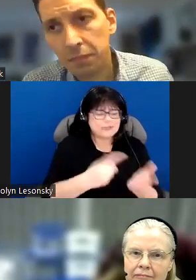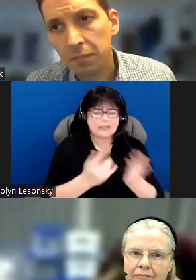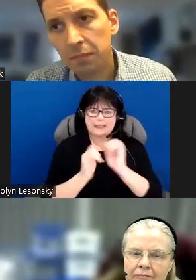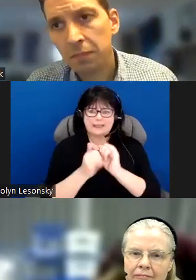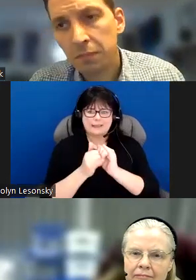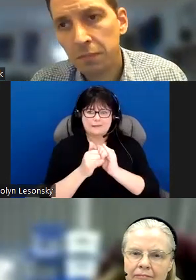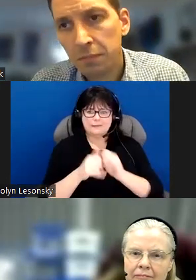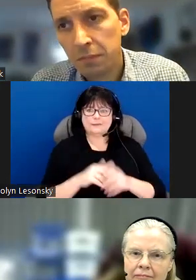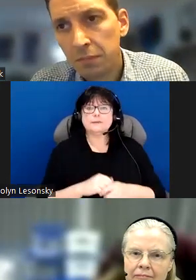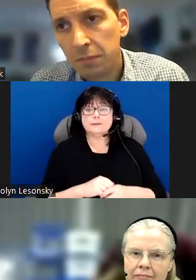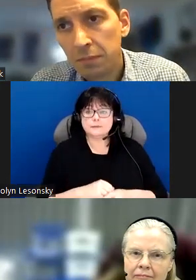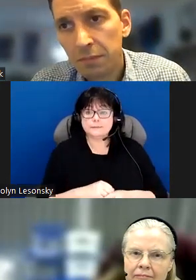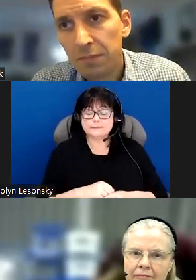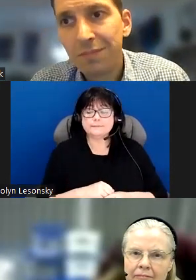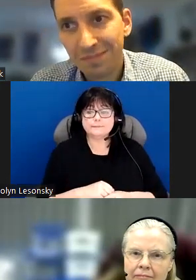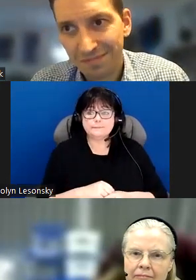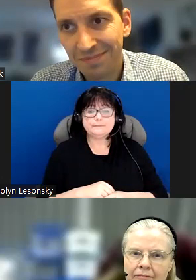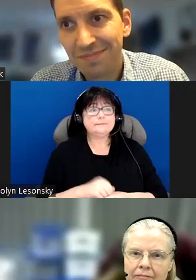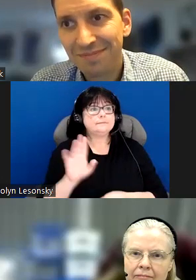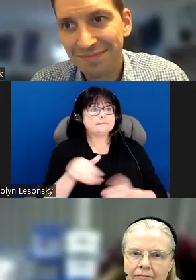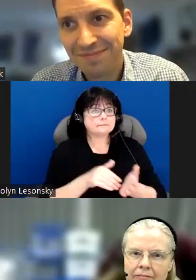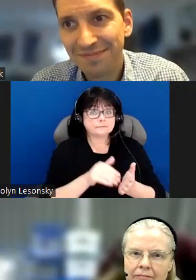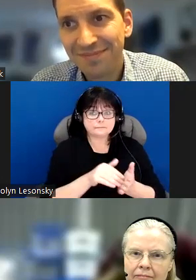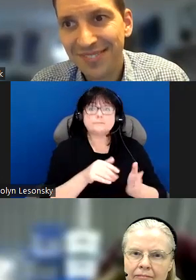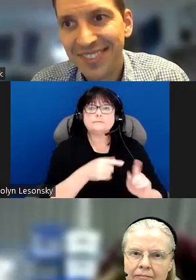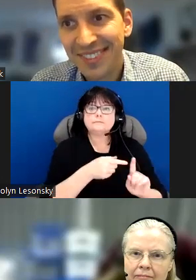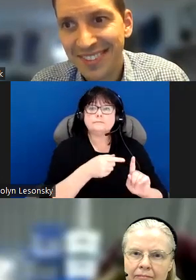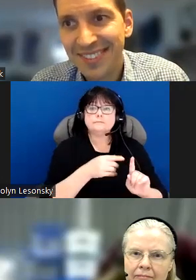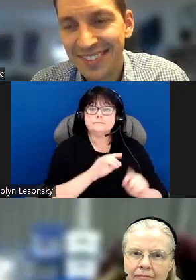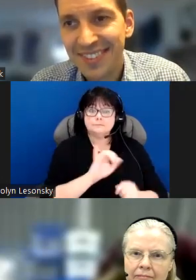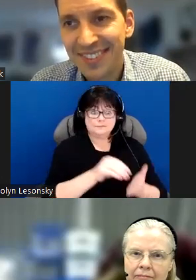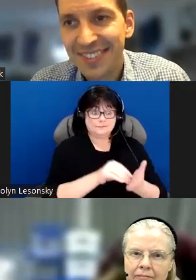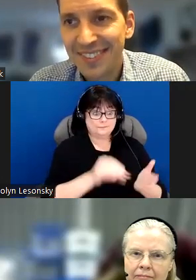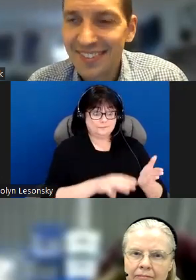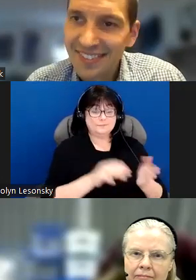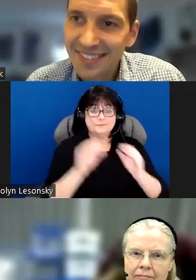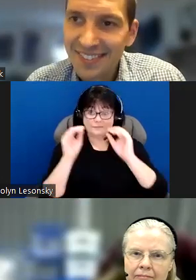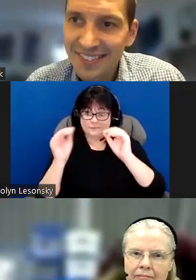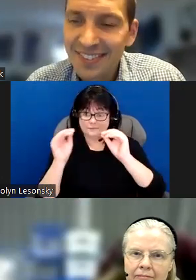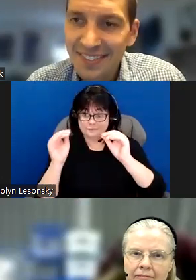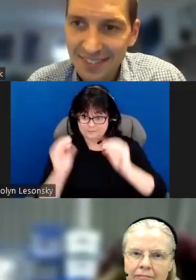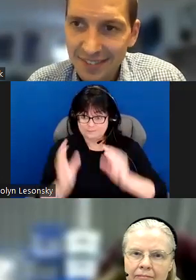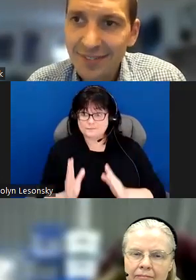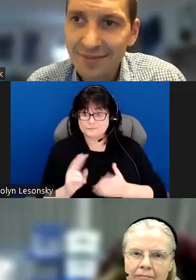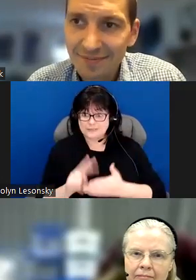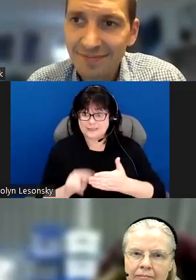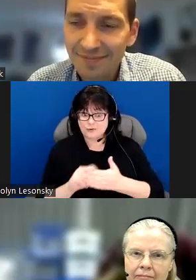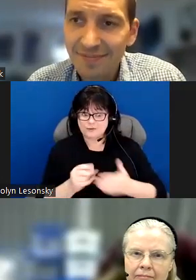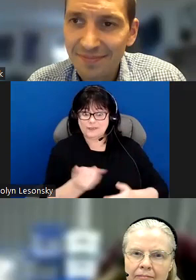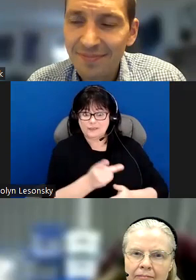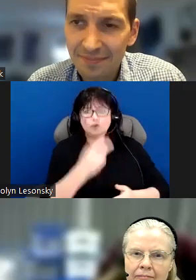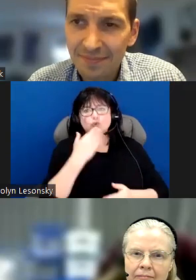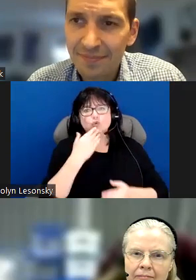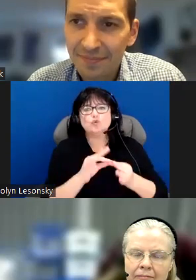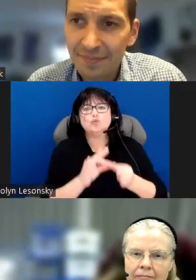they have a close relationship, they develop a good rapport with their literacy instructors.